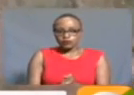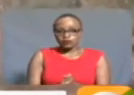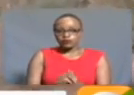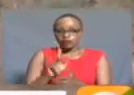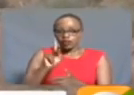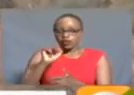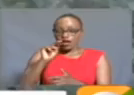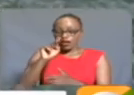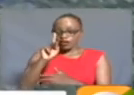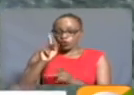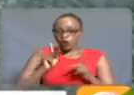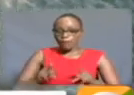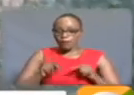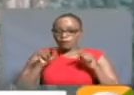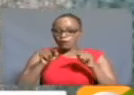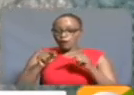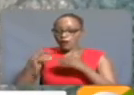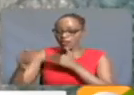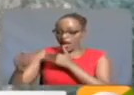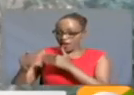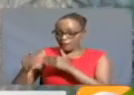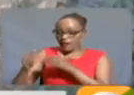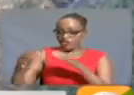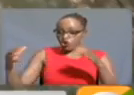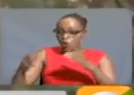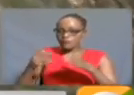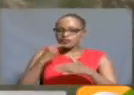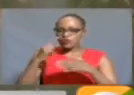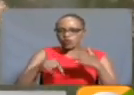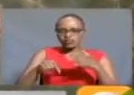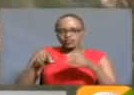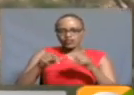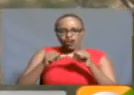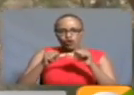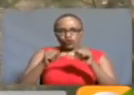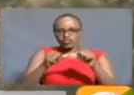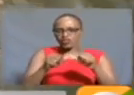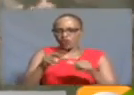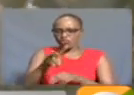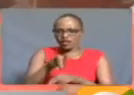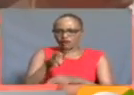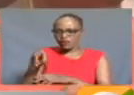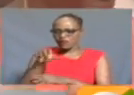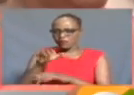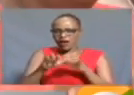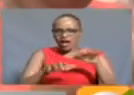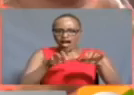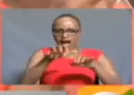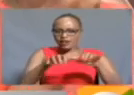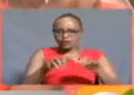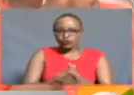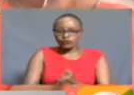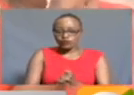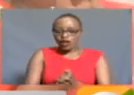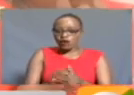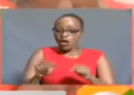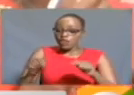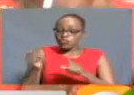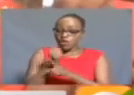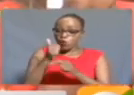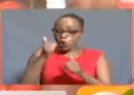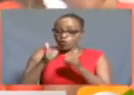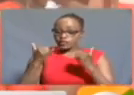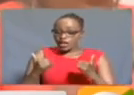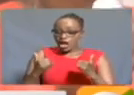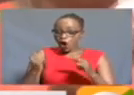Kainuk residents are blaming their neighboring community for what they say has been continuous theft of their livestock. Vita ambayo